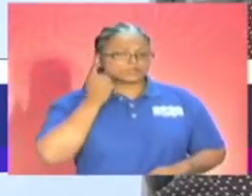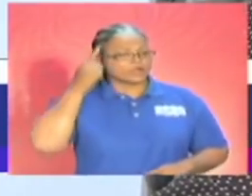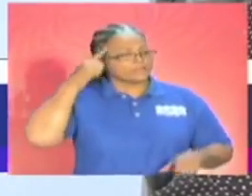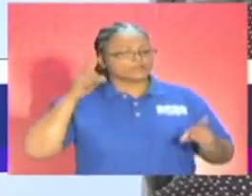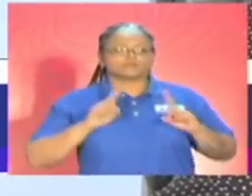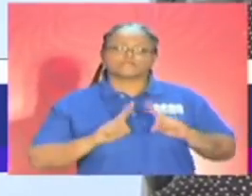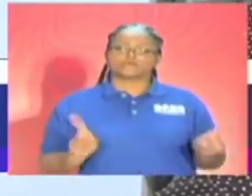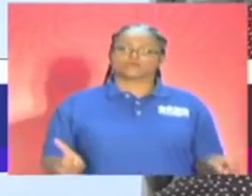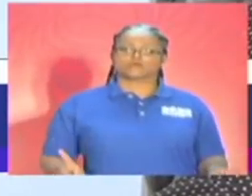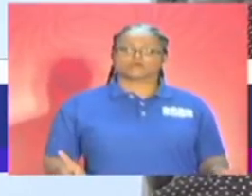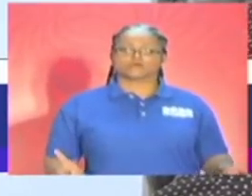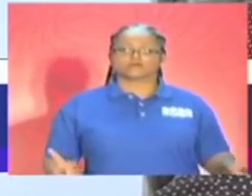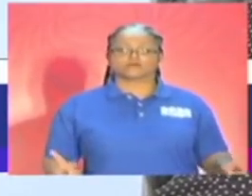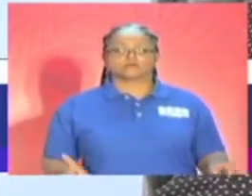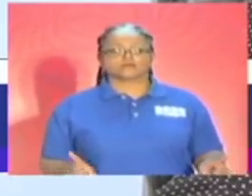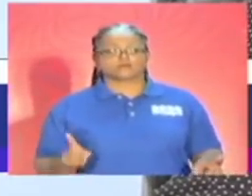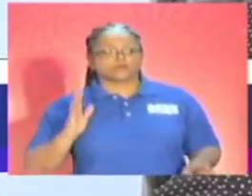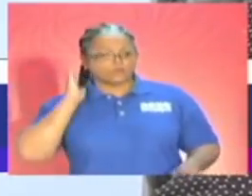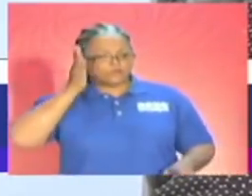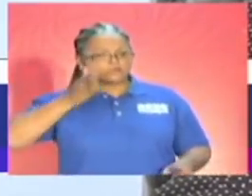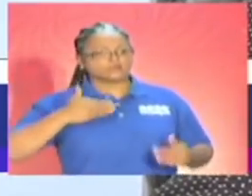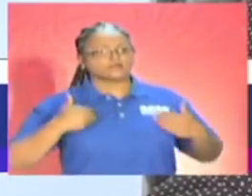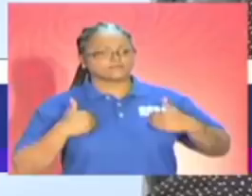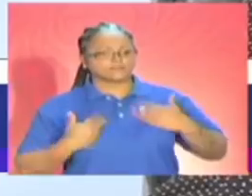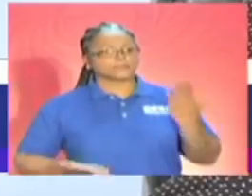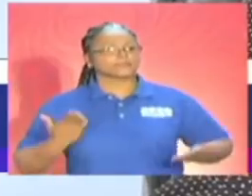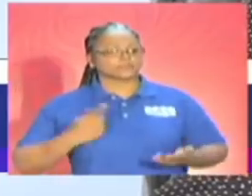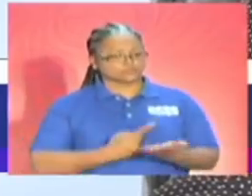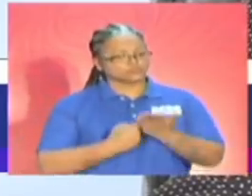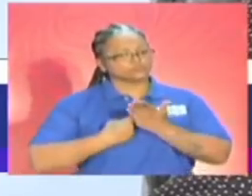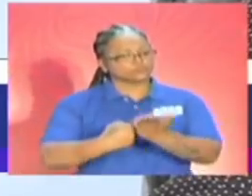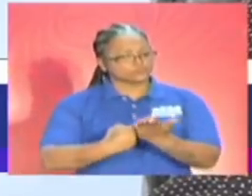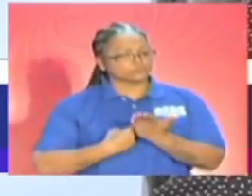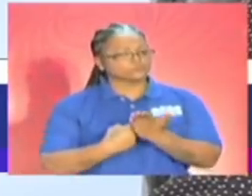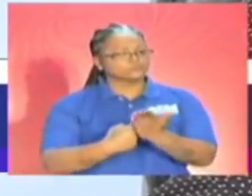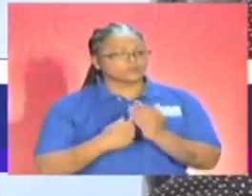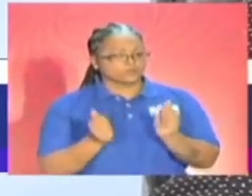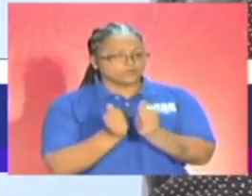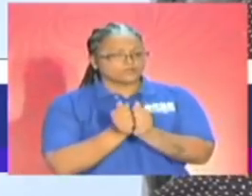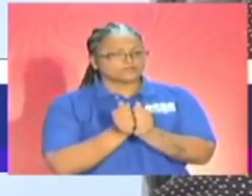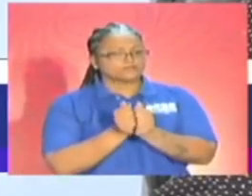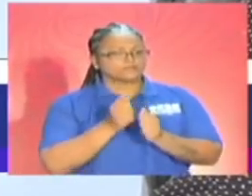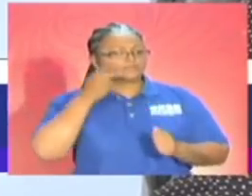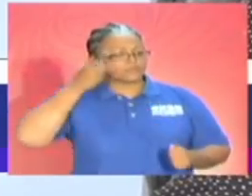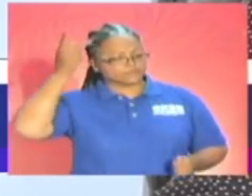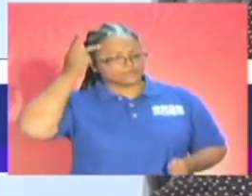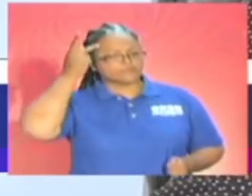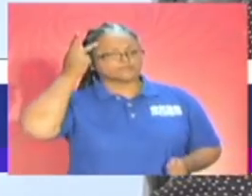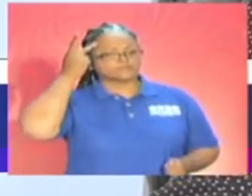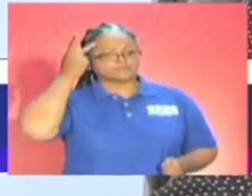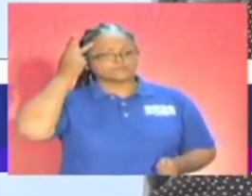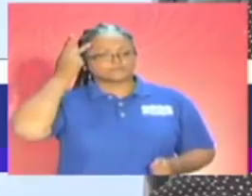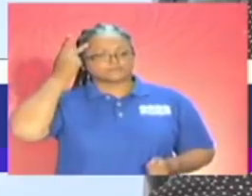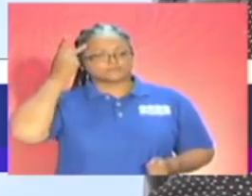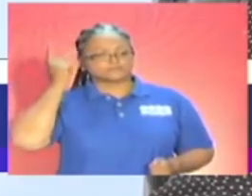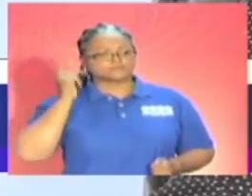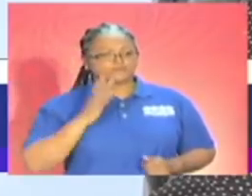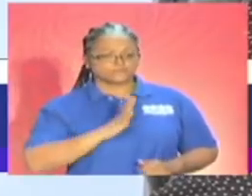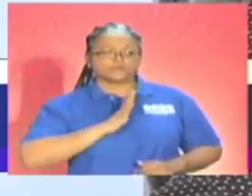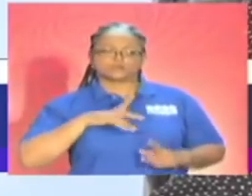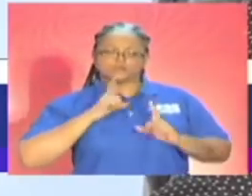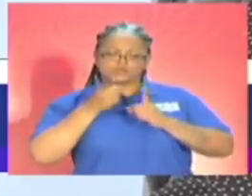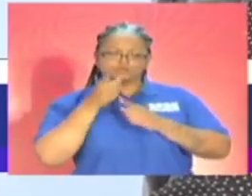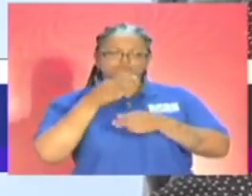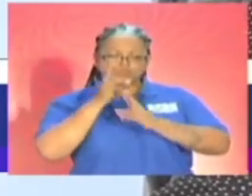with their parent. Don't be, you know, disrespectful or obstinate or anything like that, but just have